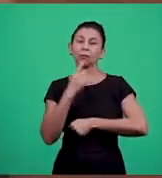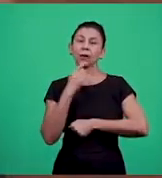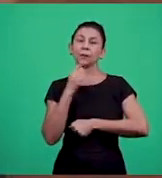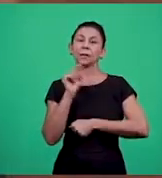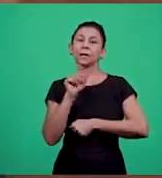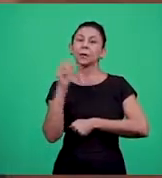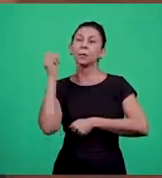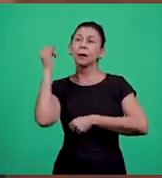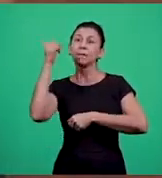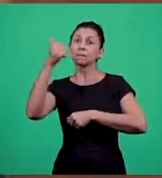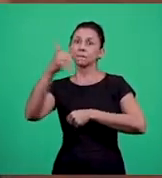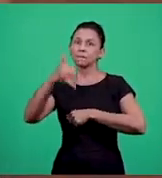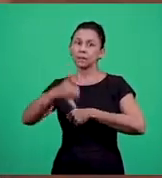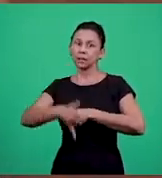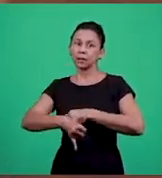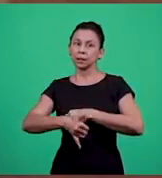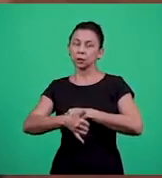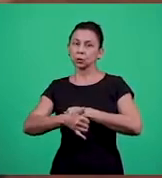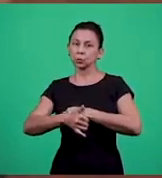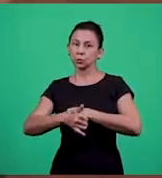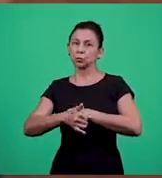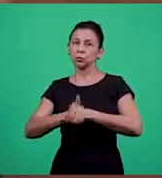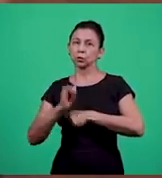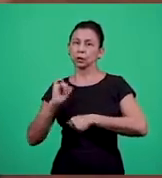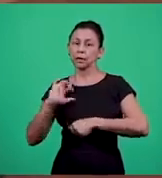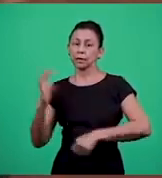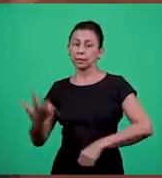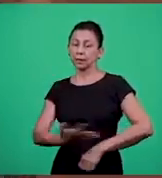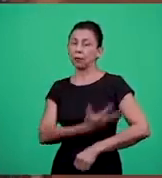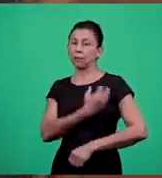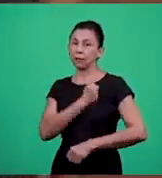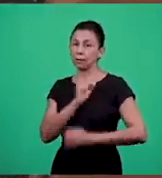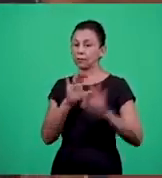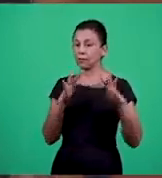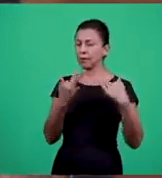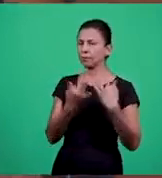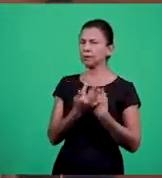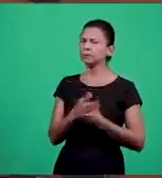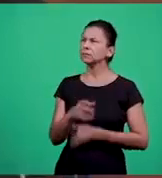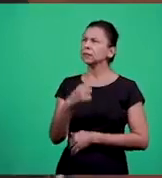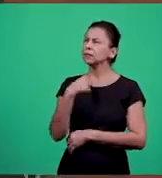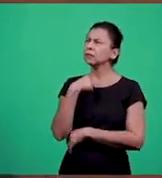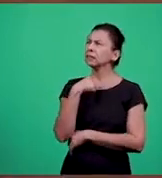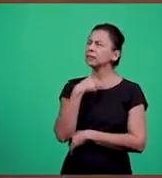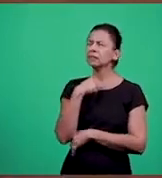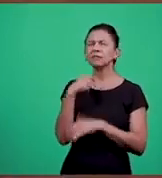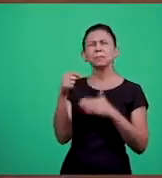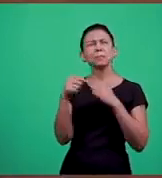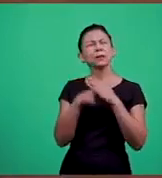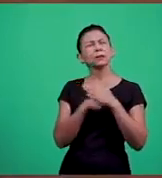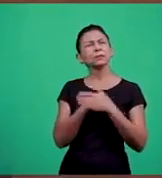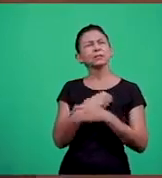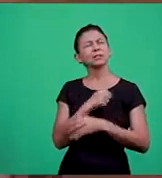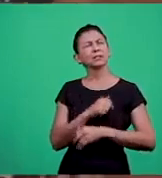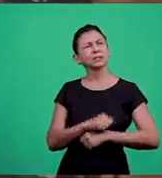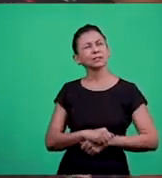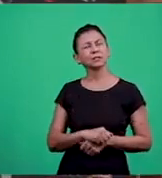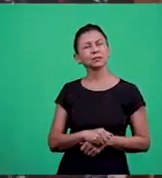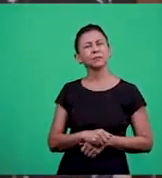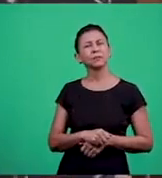have to stay inside the house and can't tell this agreement to anyone